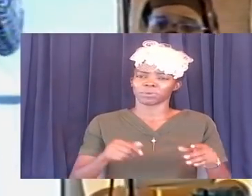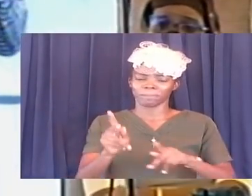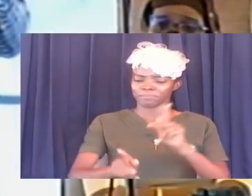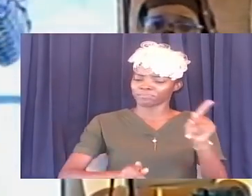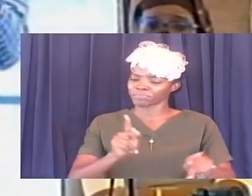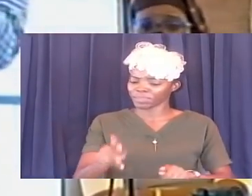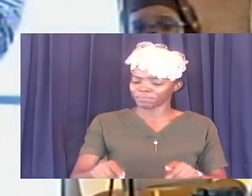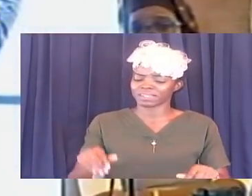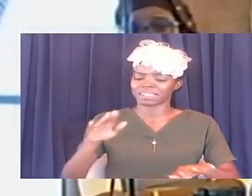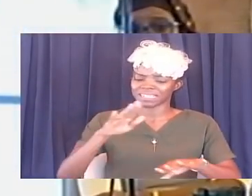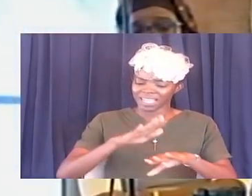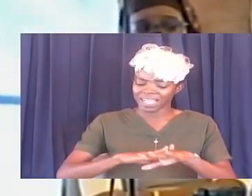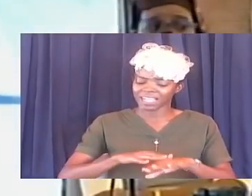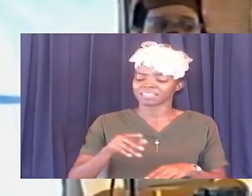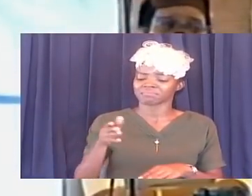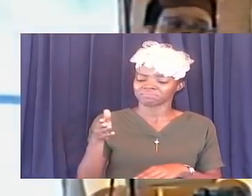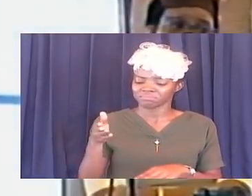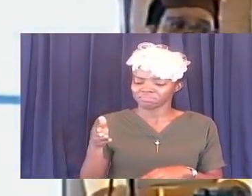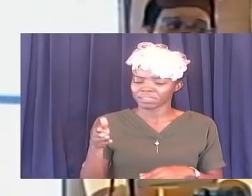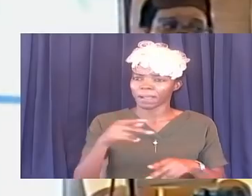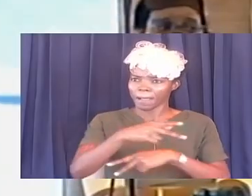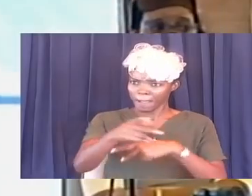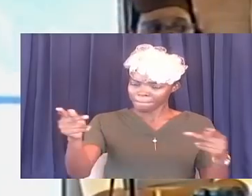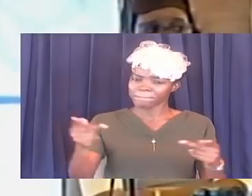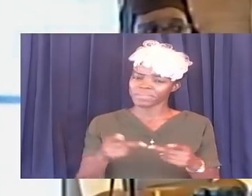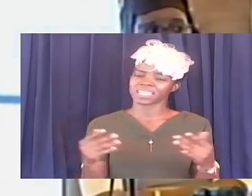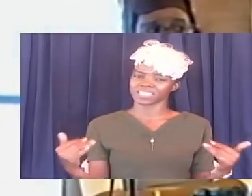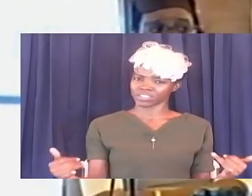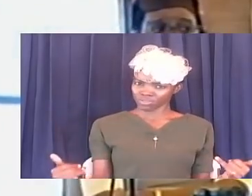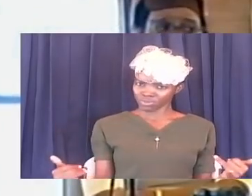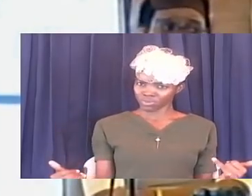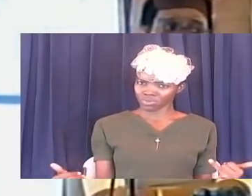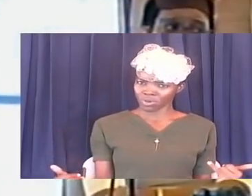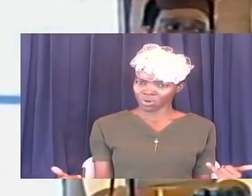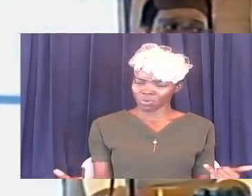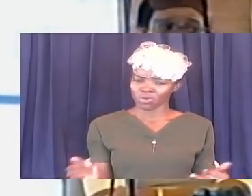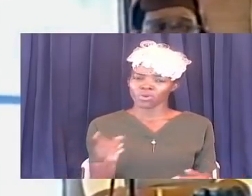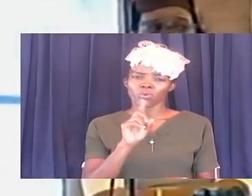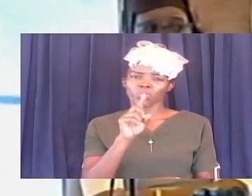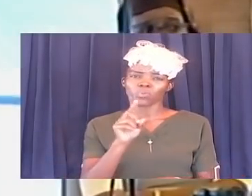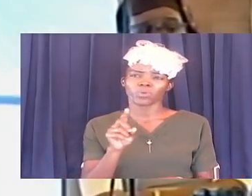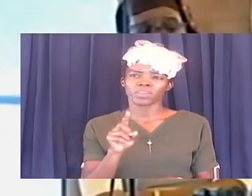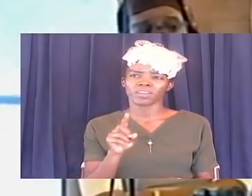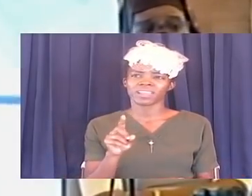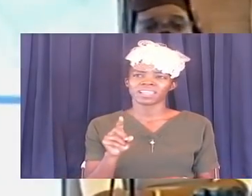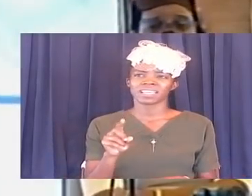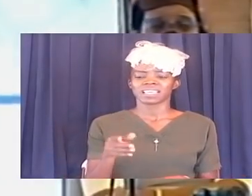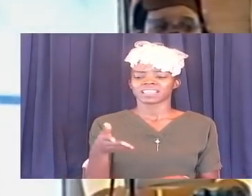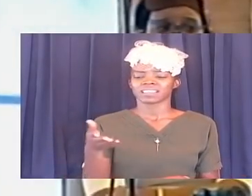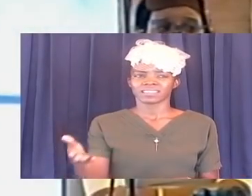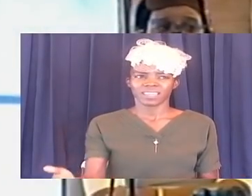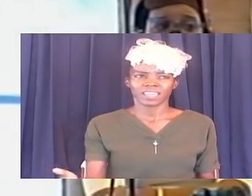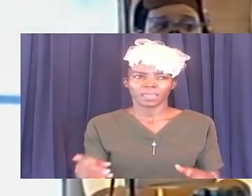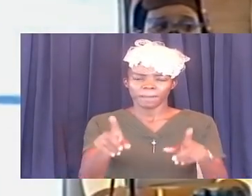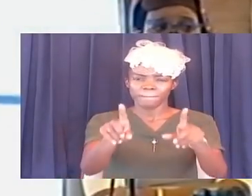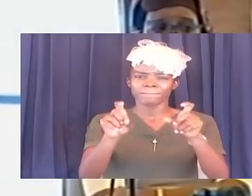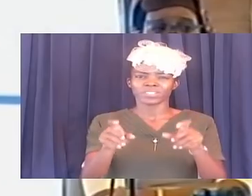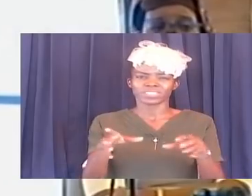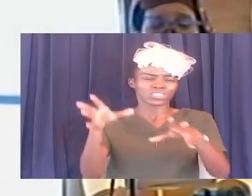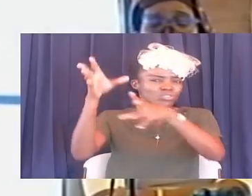now, when it requires everything in us to just keep trusting God. But what can I tell you? Keep